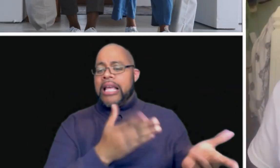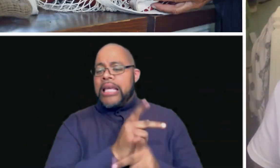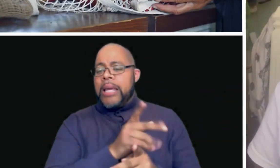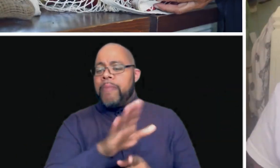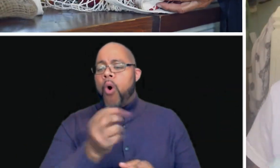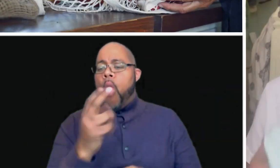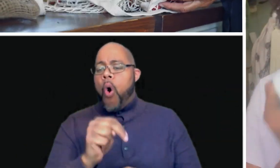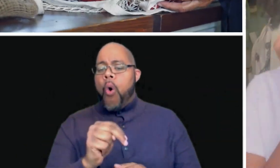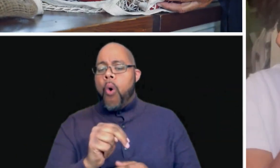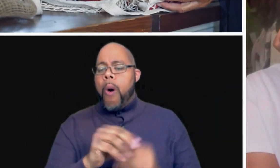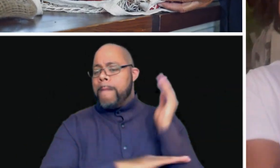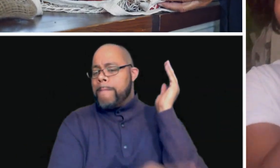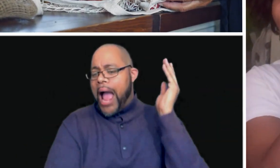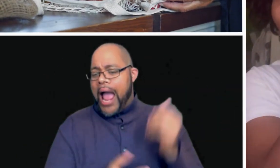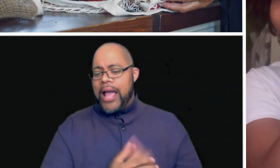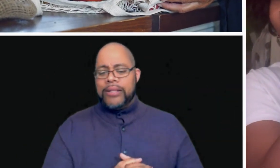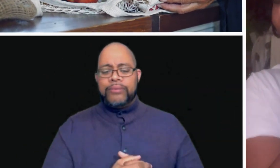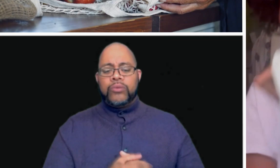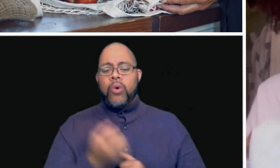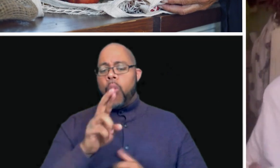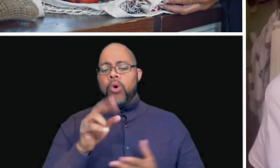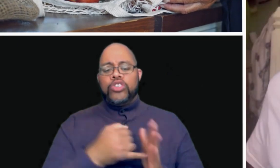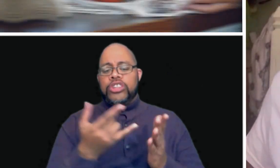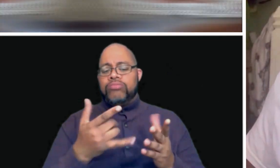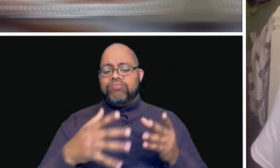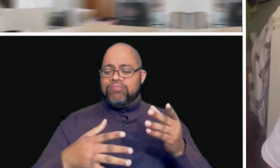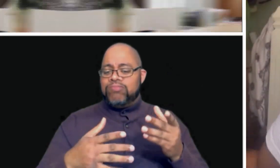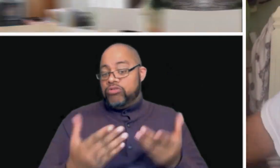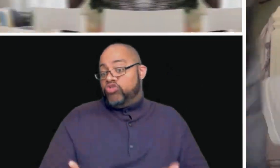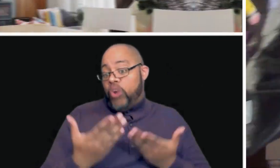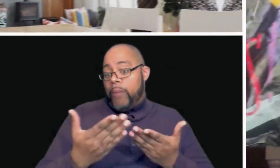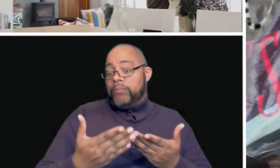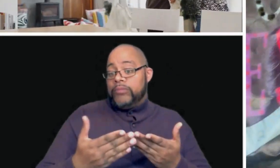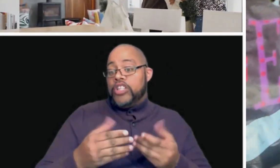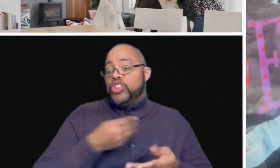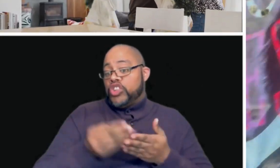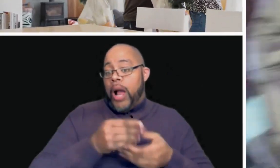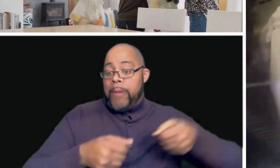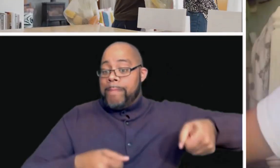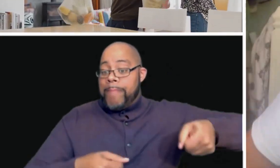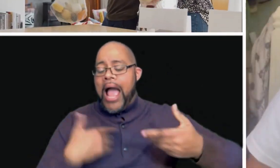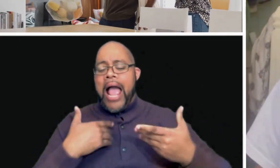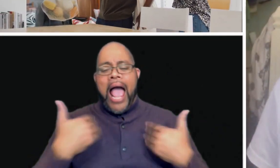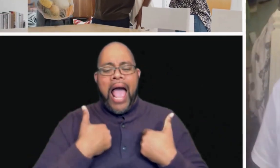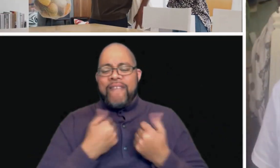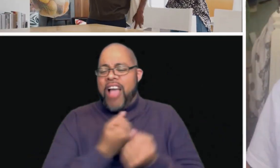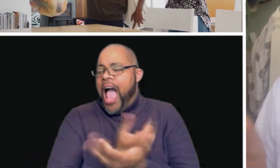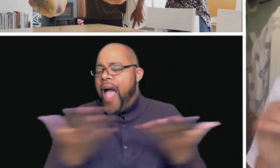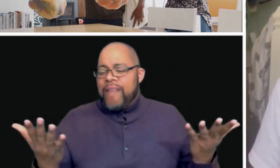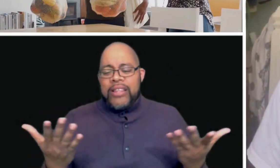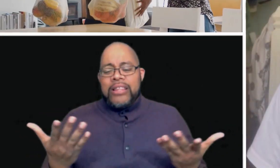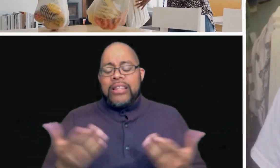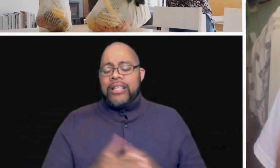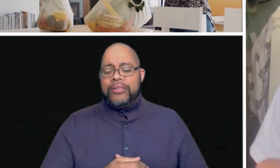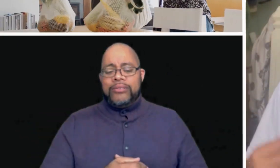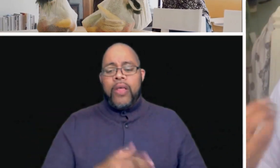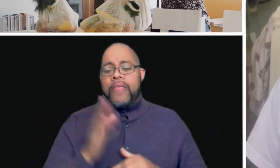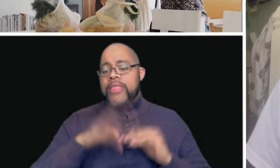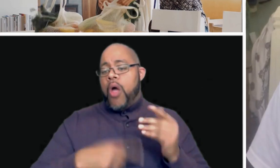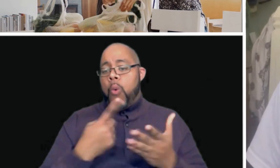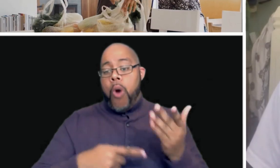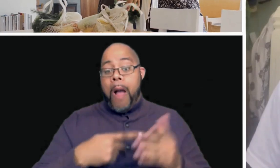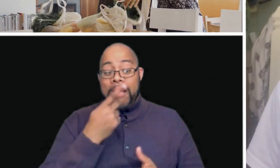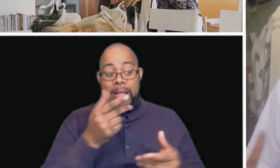M&Ms, you can keep your own tote bag or the traditional shopper's tote that's going to hold everything, if